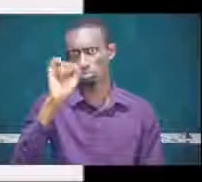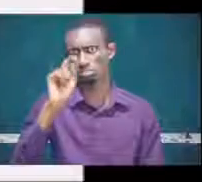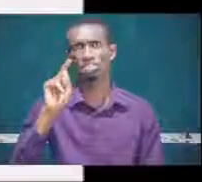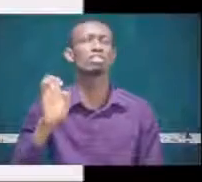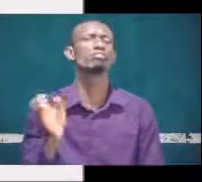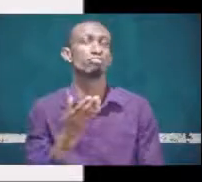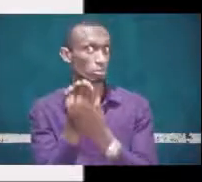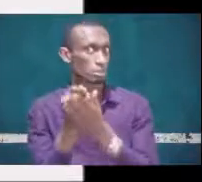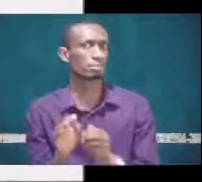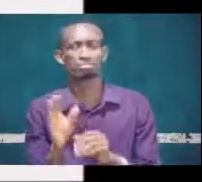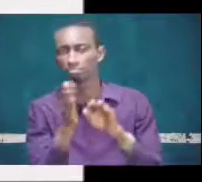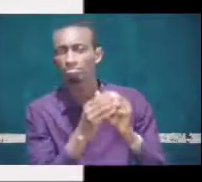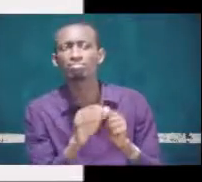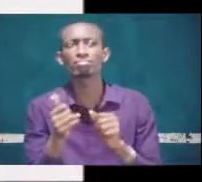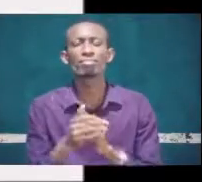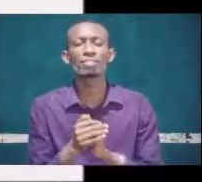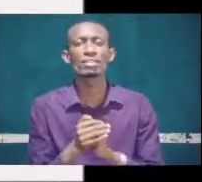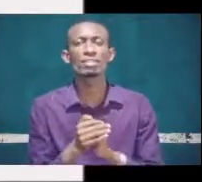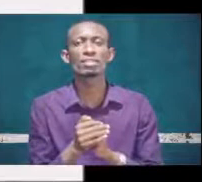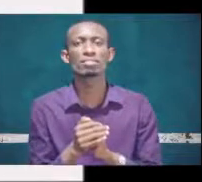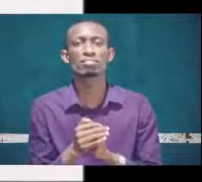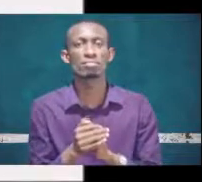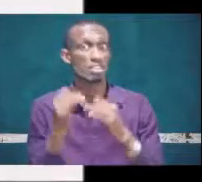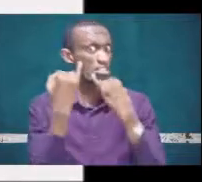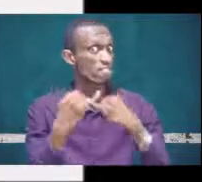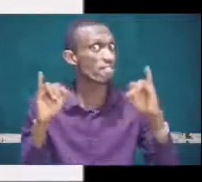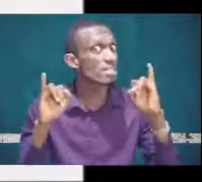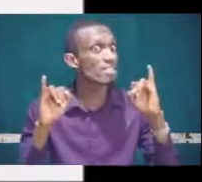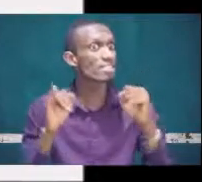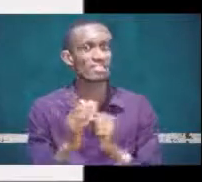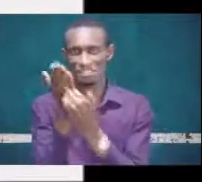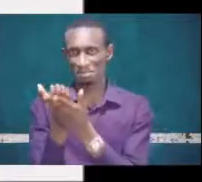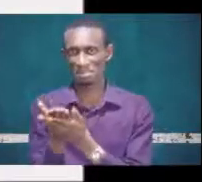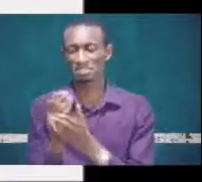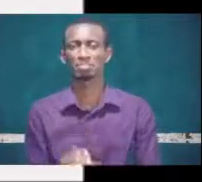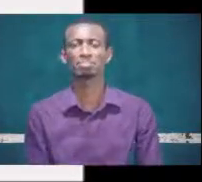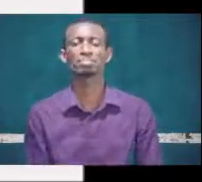demand. We have independent demand.